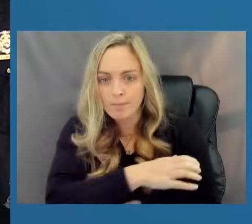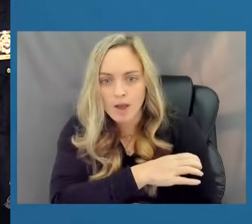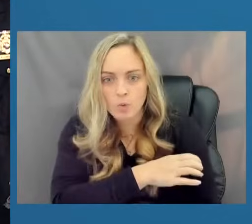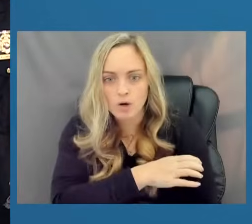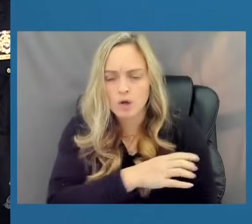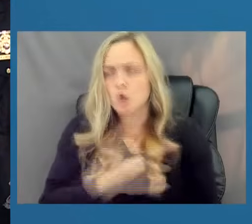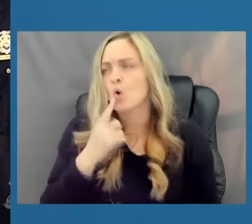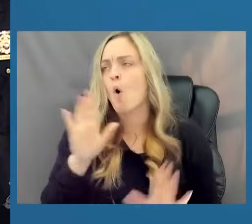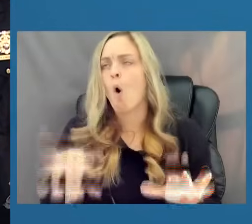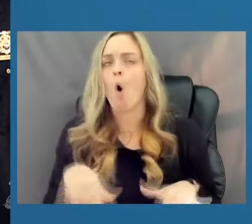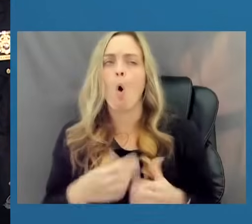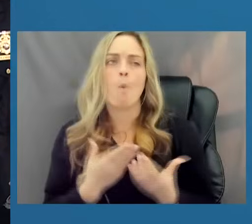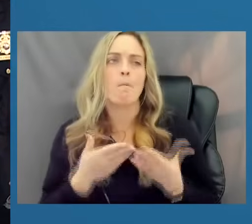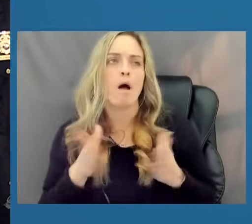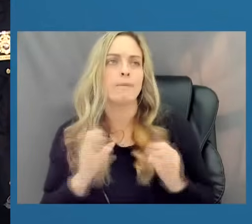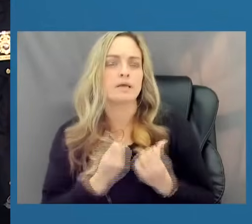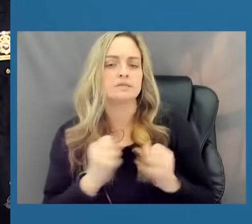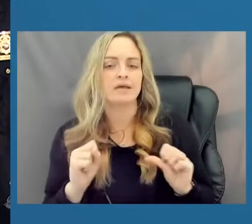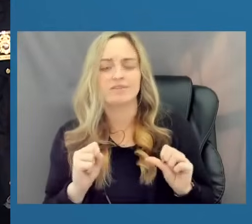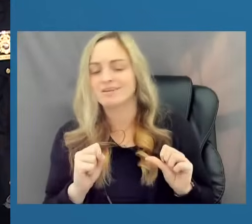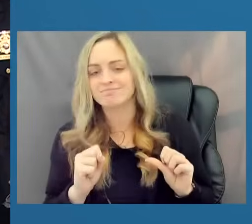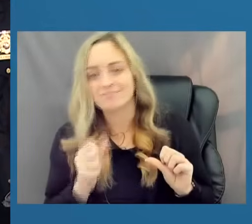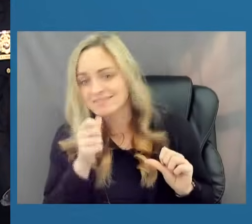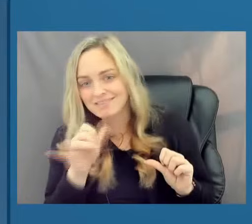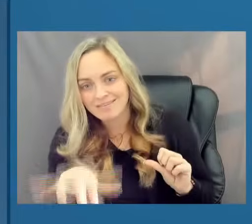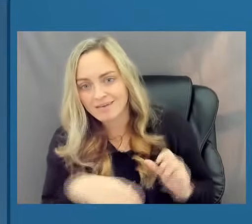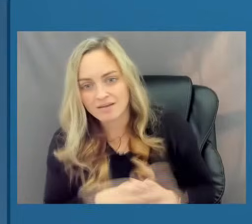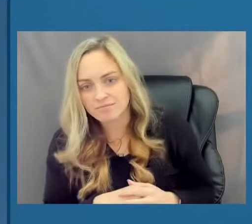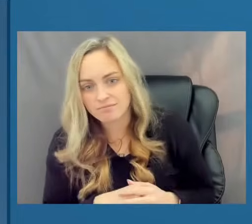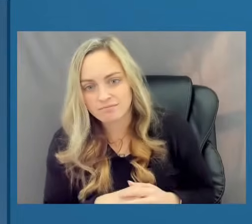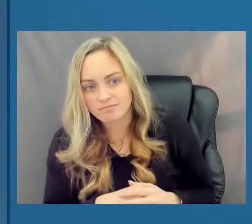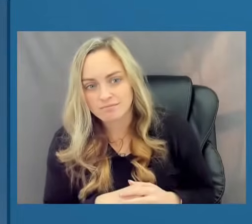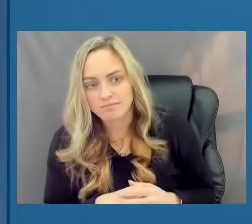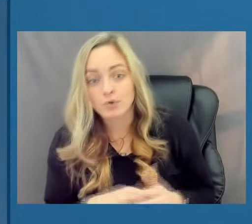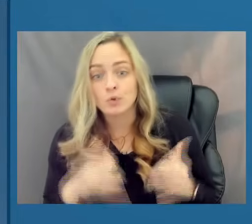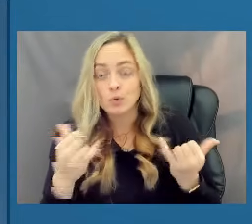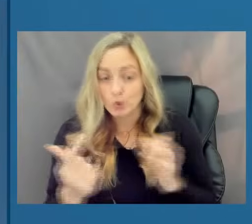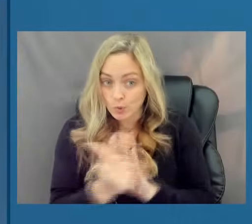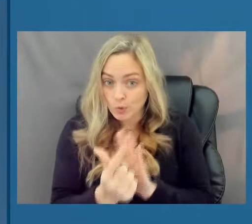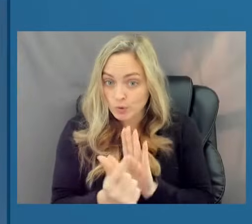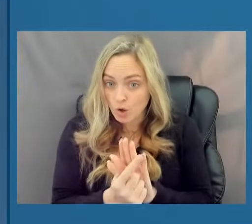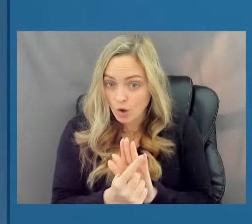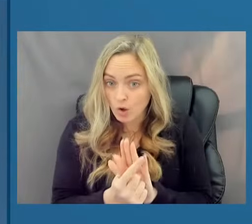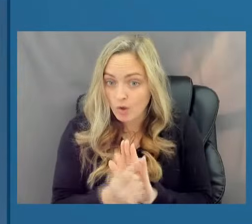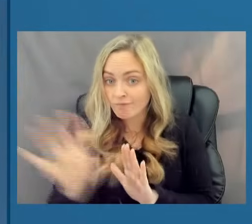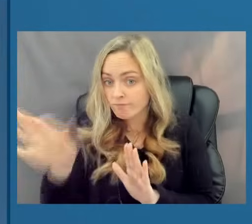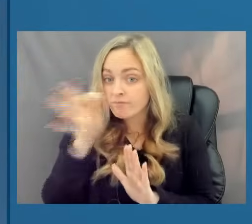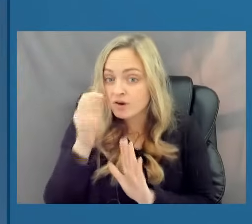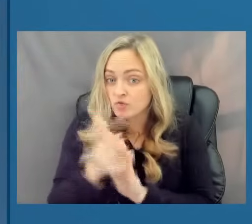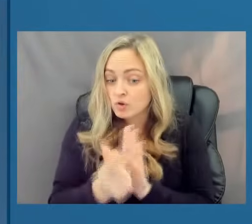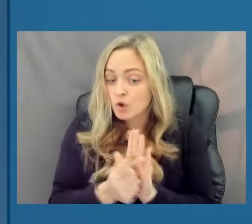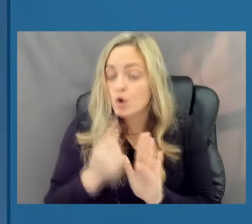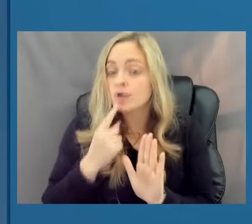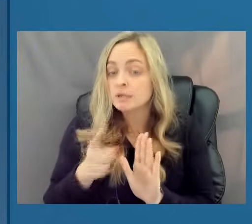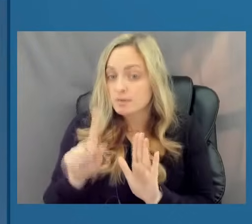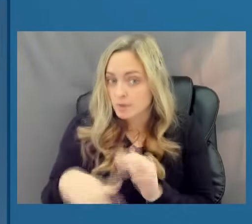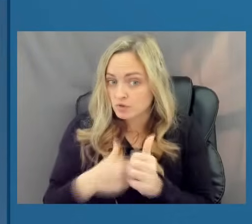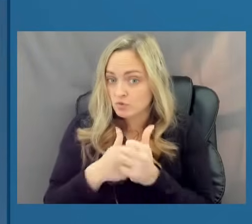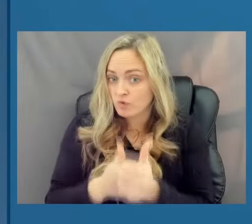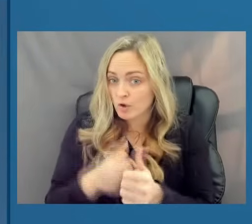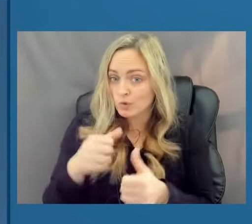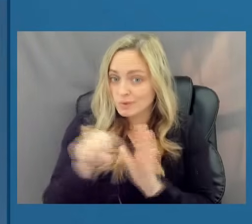safety. Now, under current law, federal law, which says it is subject to state and local